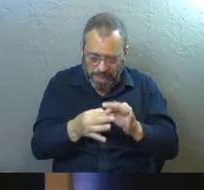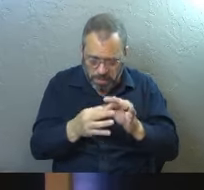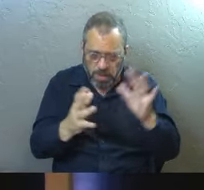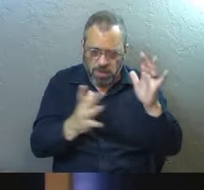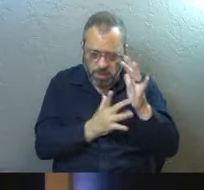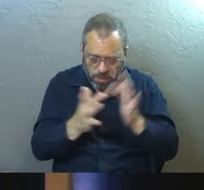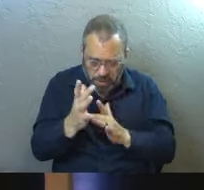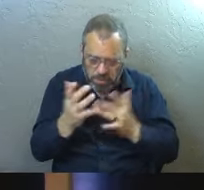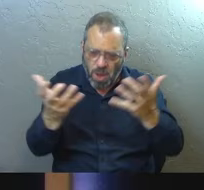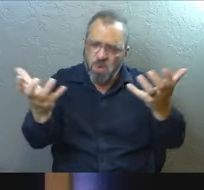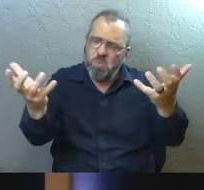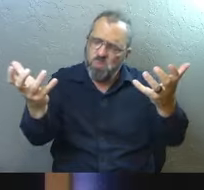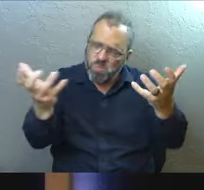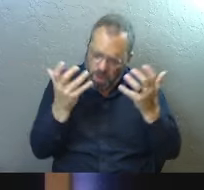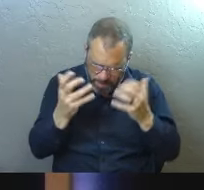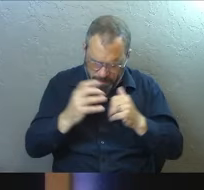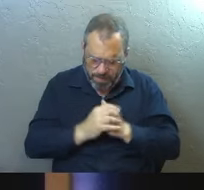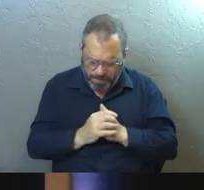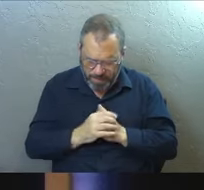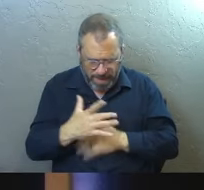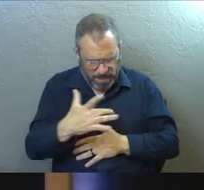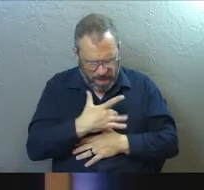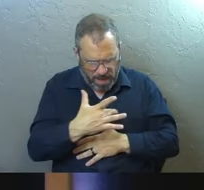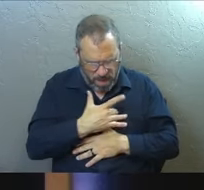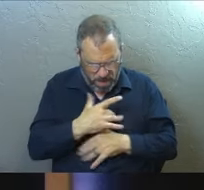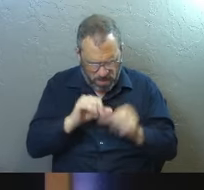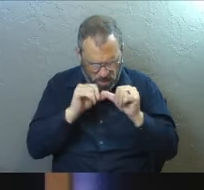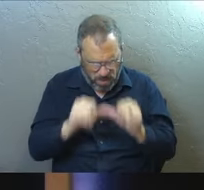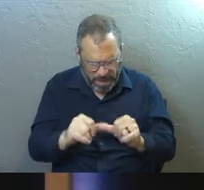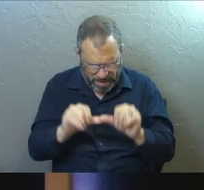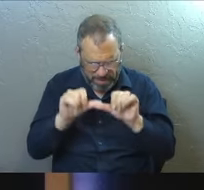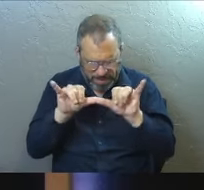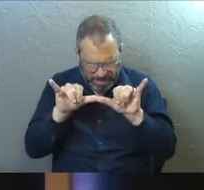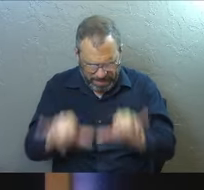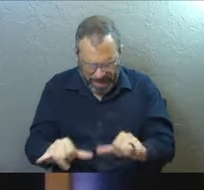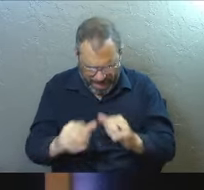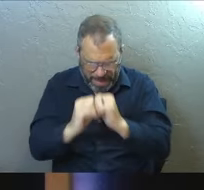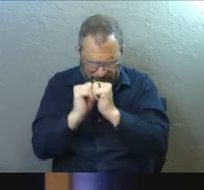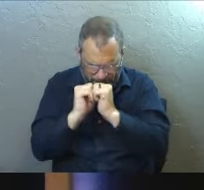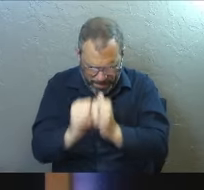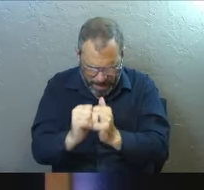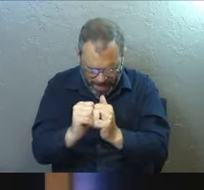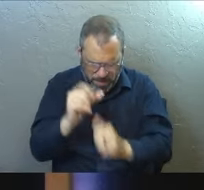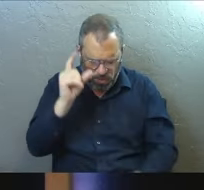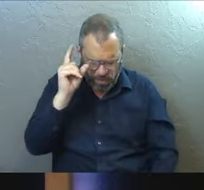And so, Jesus, we want it. And that's our heart, is to remain and to stay and to